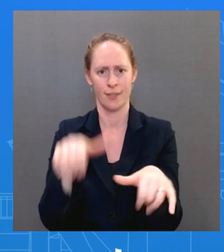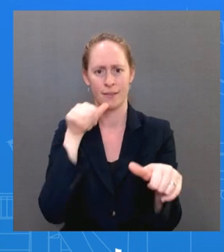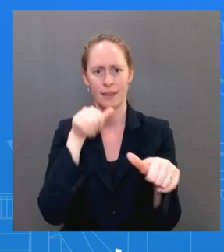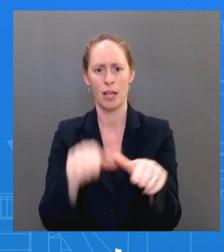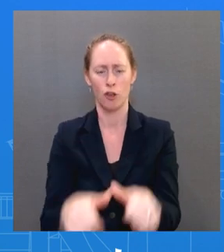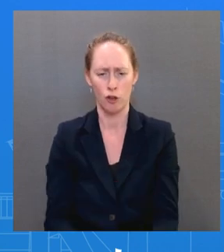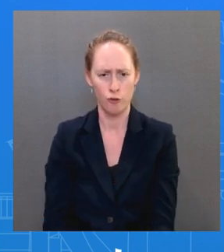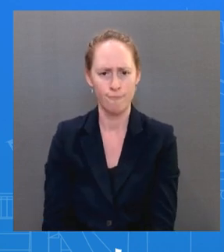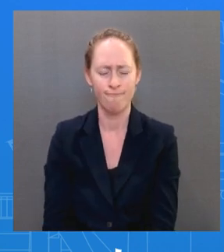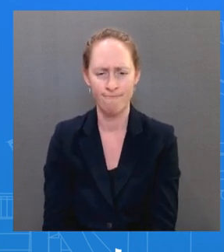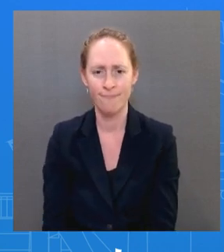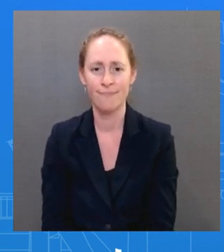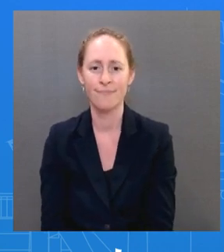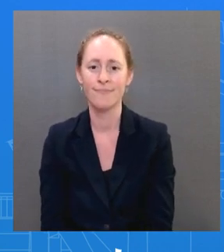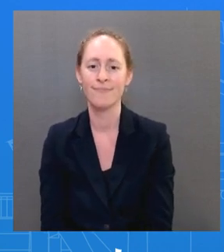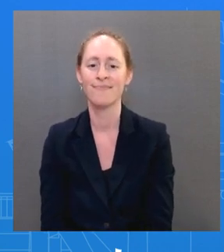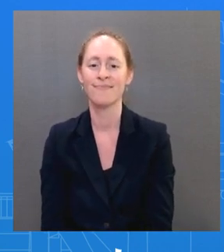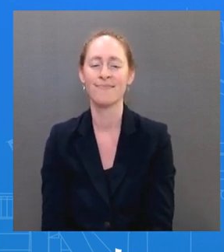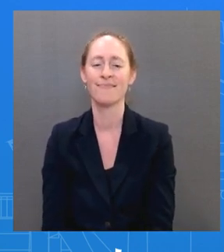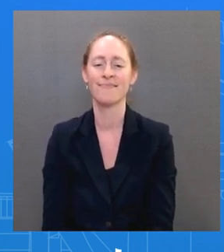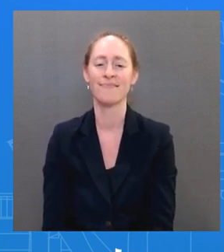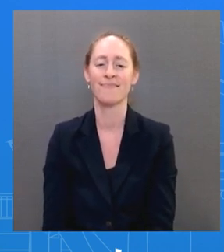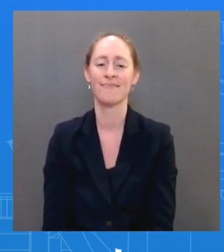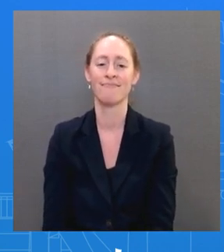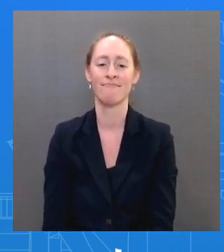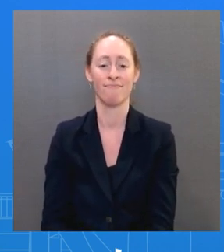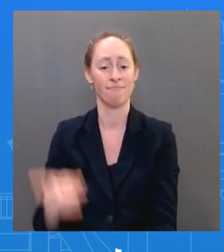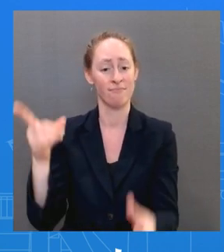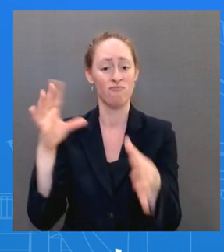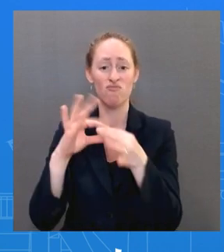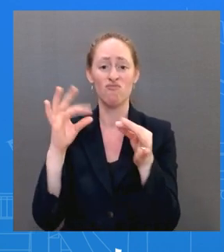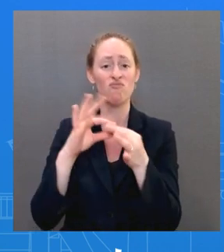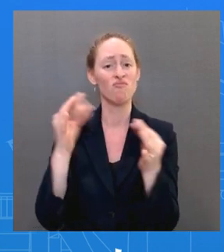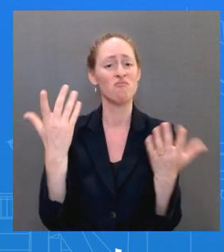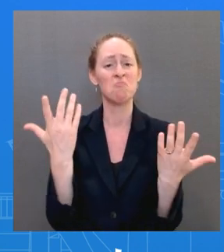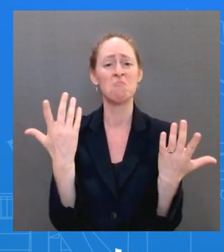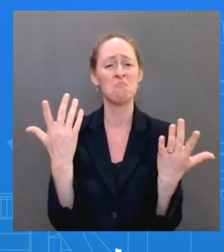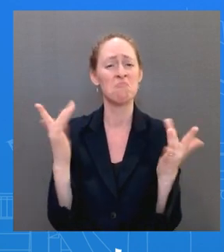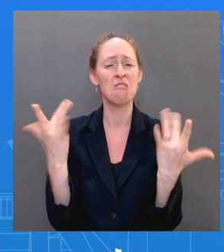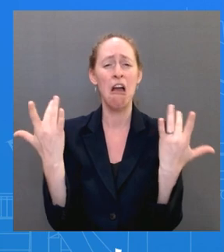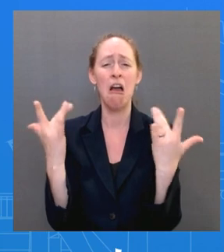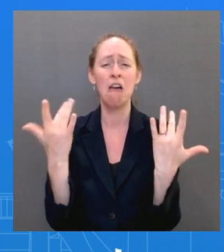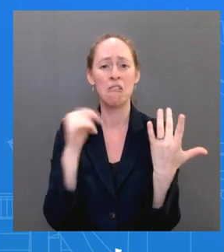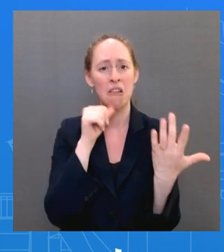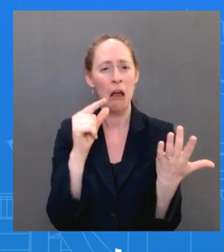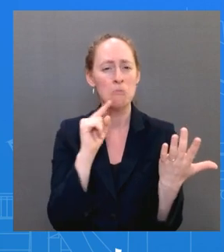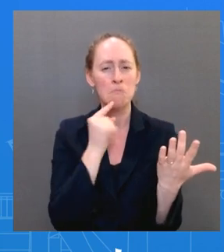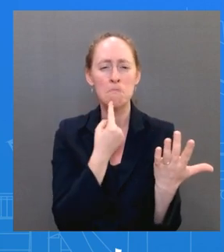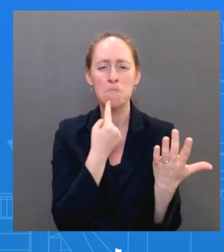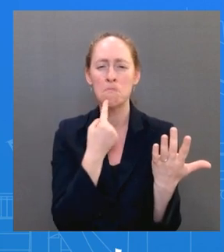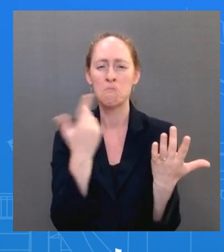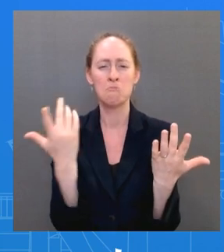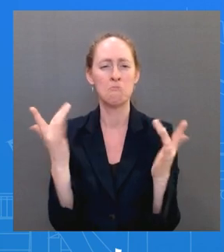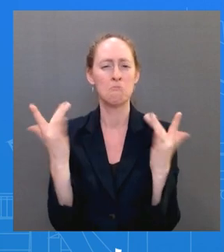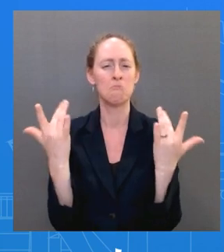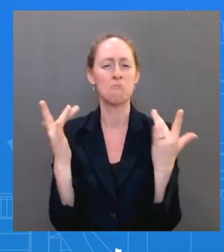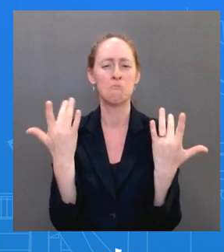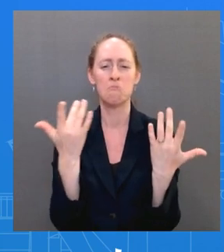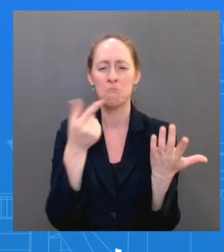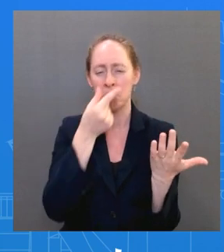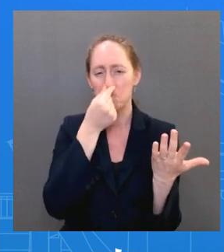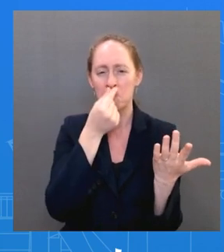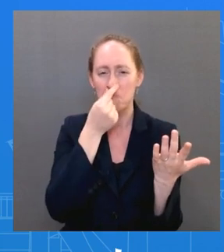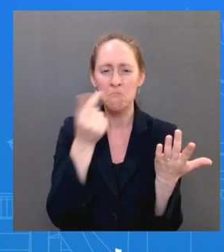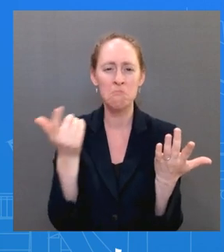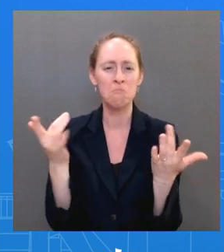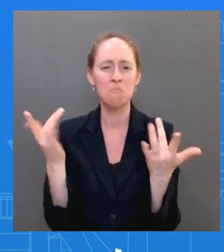a mild symptoms of a virus than any other president. We have Dr. Jha and I were here for an